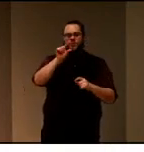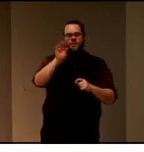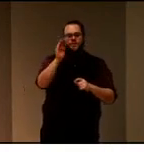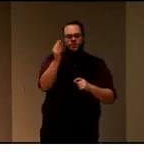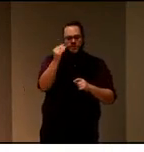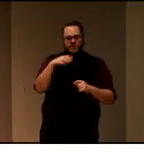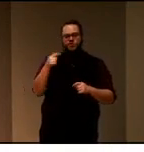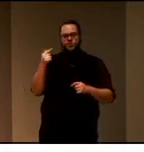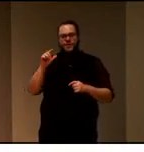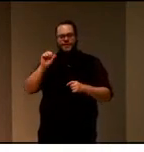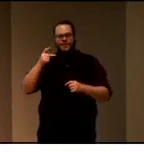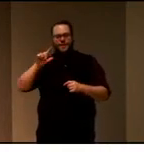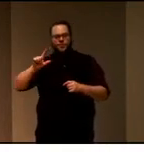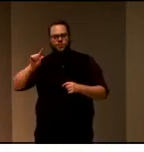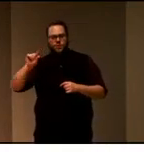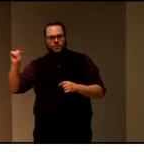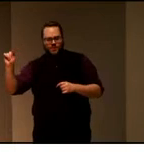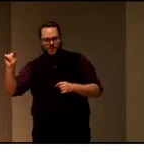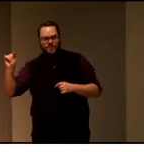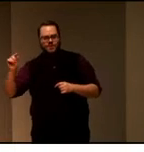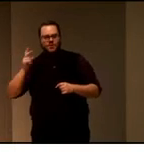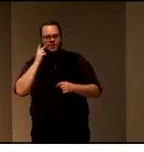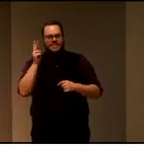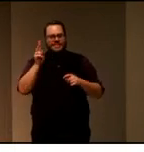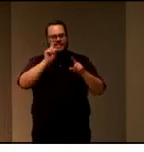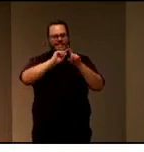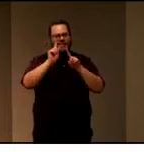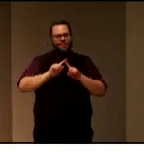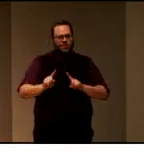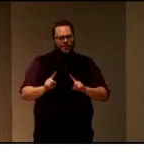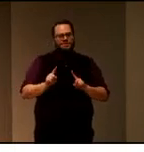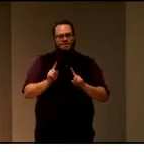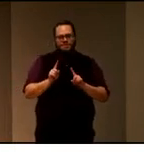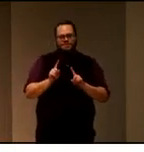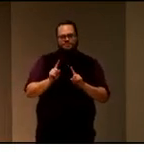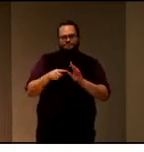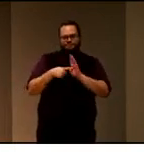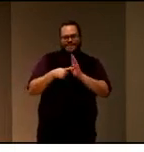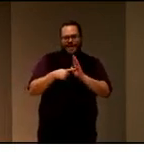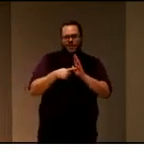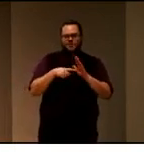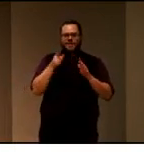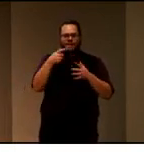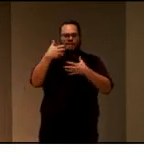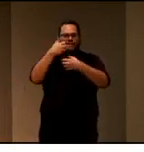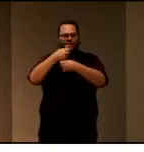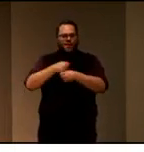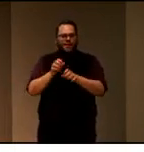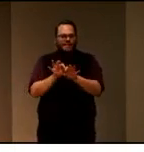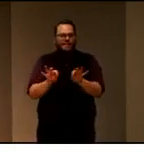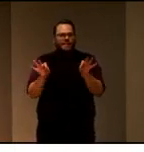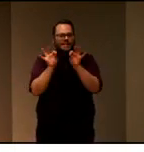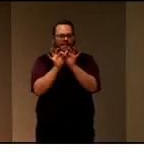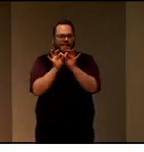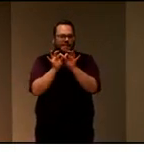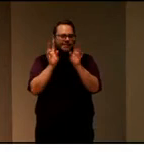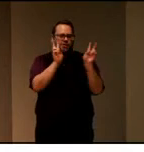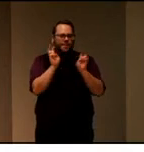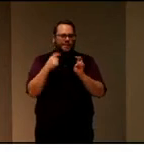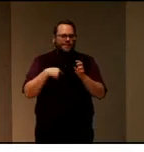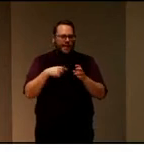April of 2020. So you'll see obviously all of those different indicators, and they just sort of summarize some of the key things I mentioned before in the